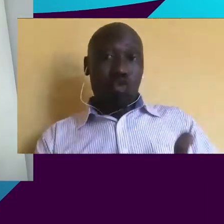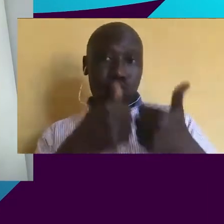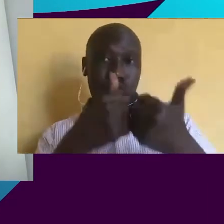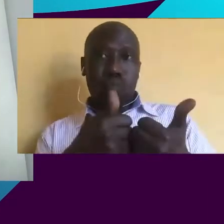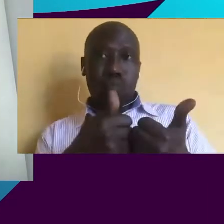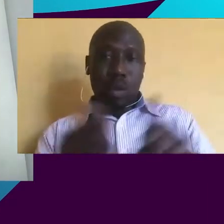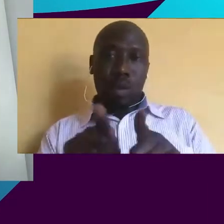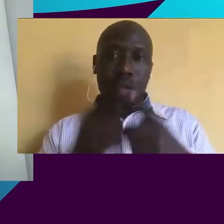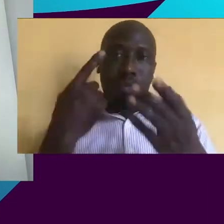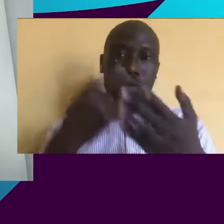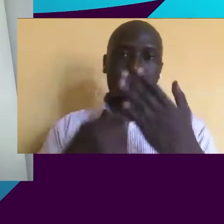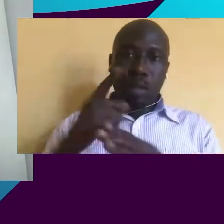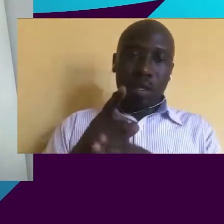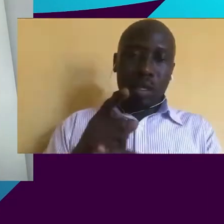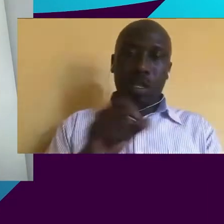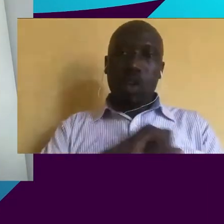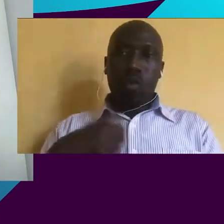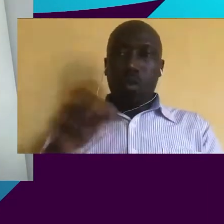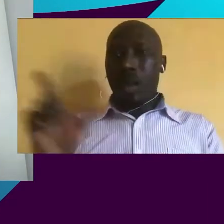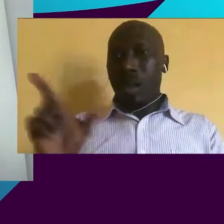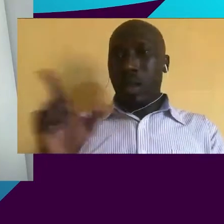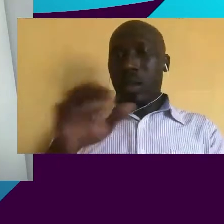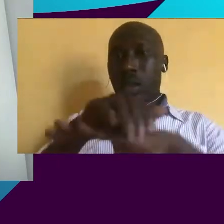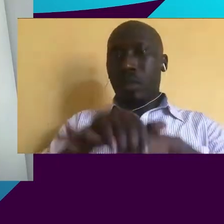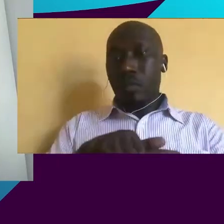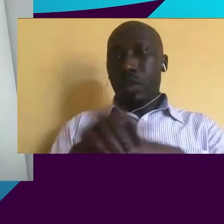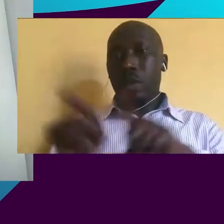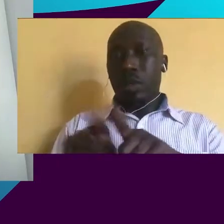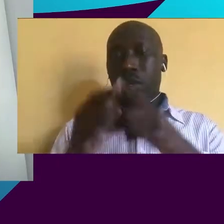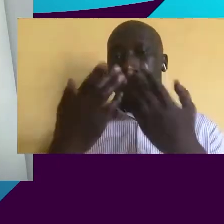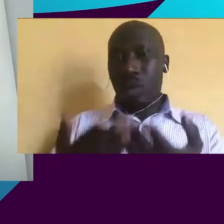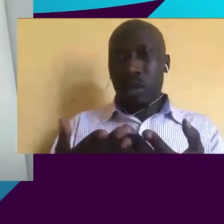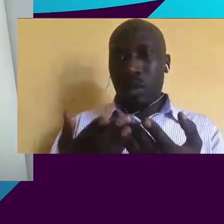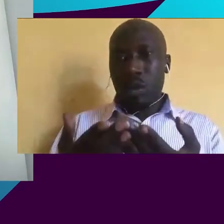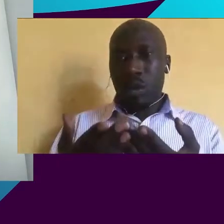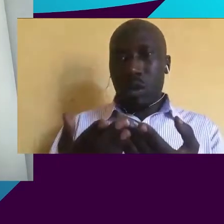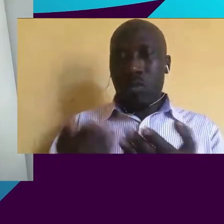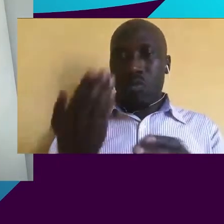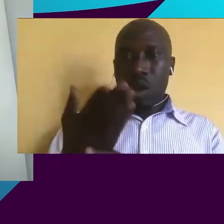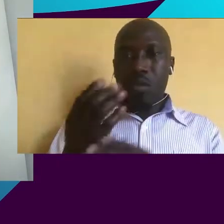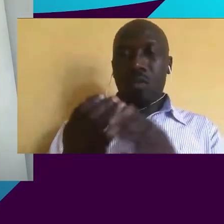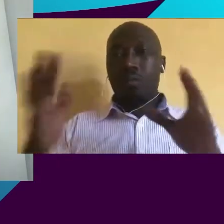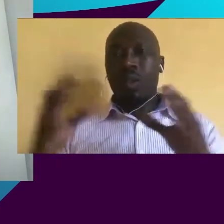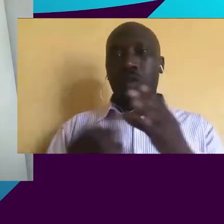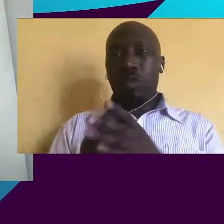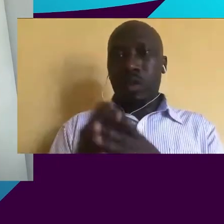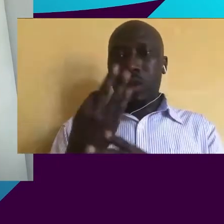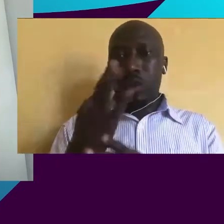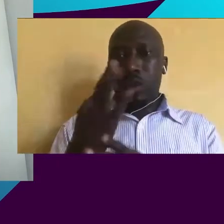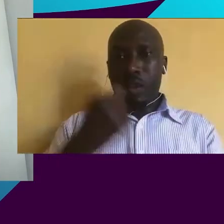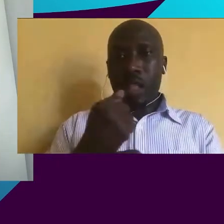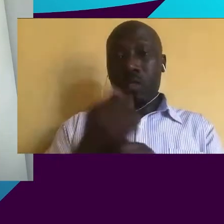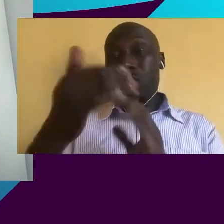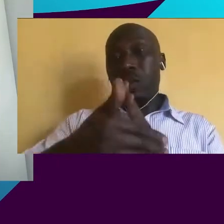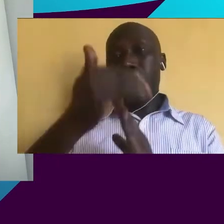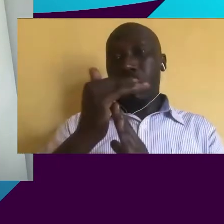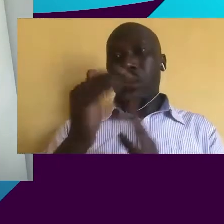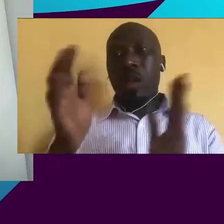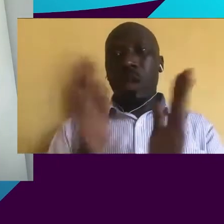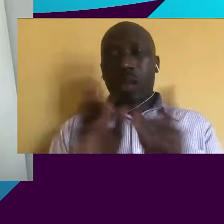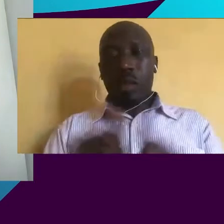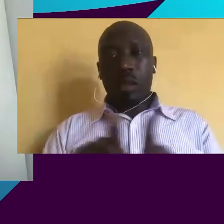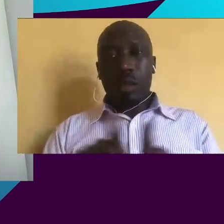Women's League in England has really grown fast. There's a great opportunity for girls to be professional. And like I say, I